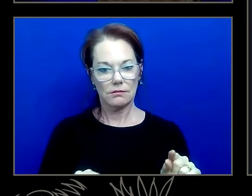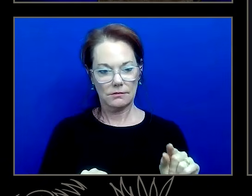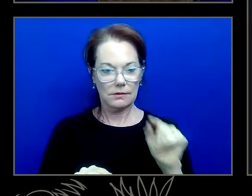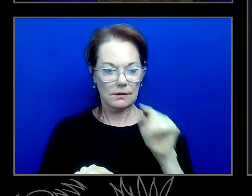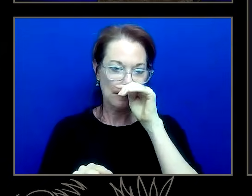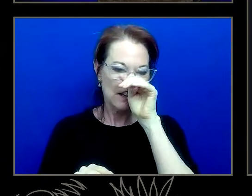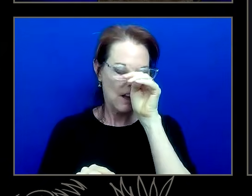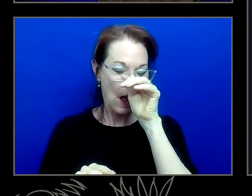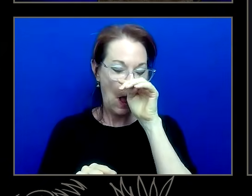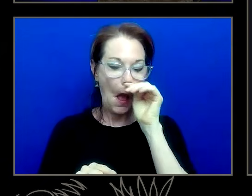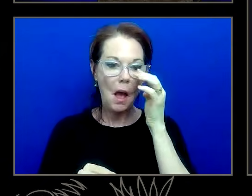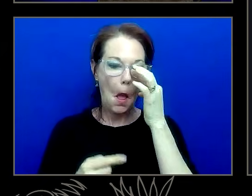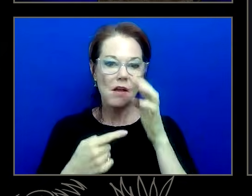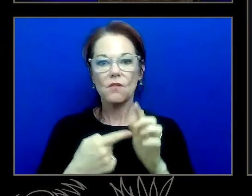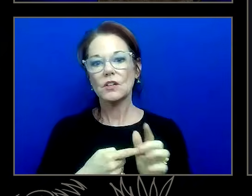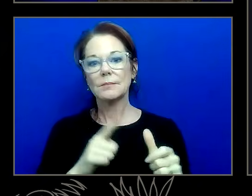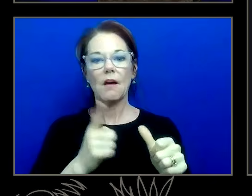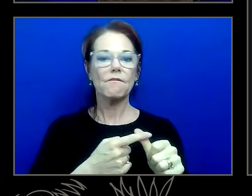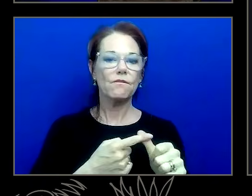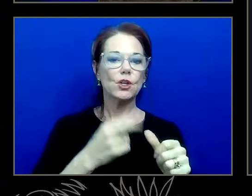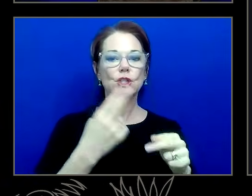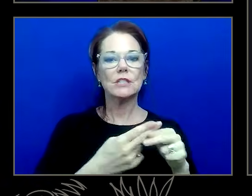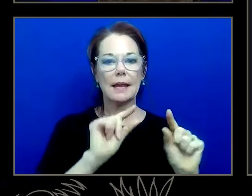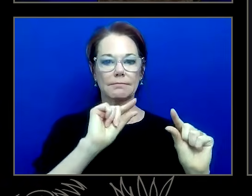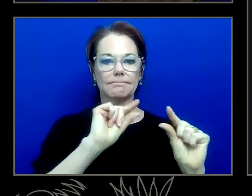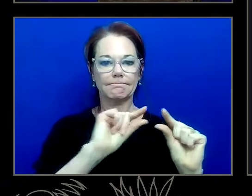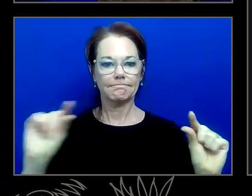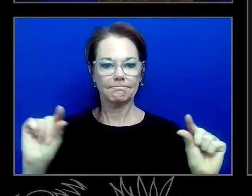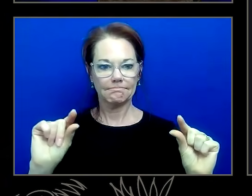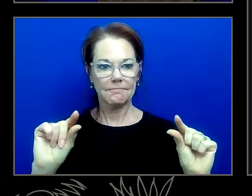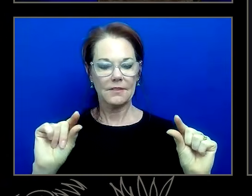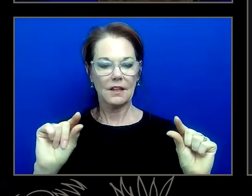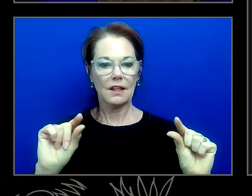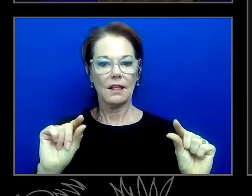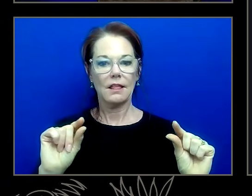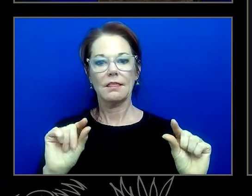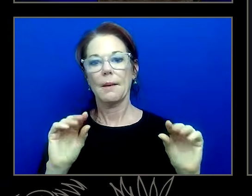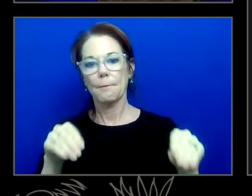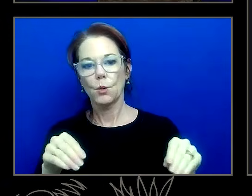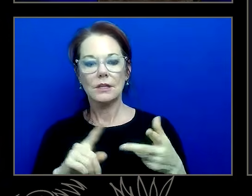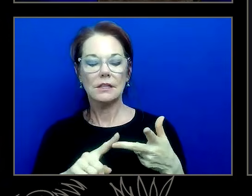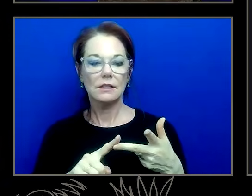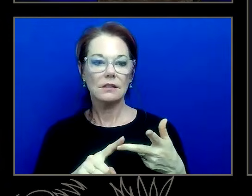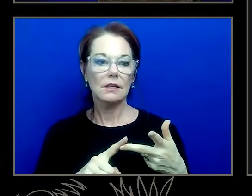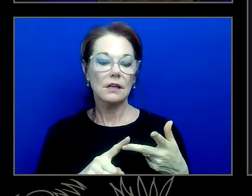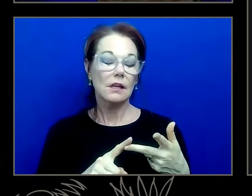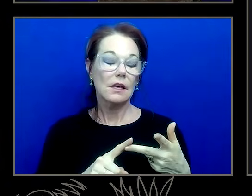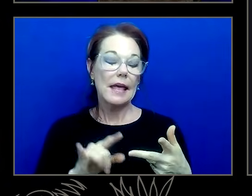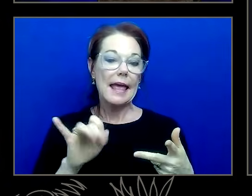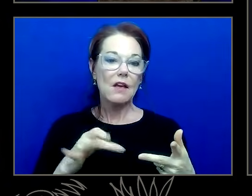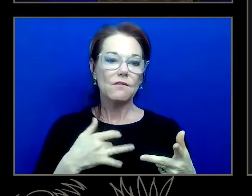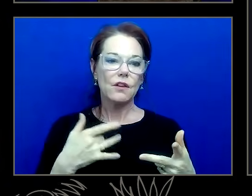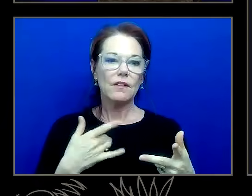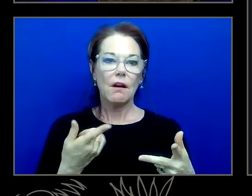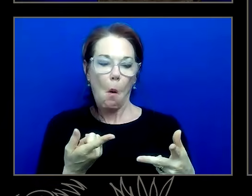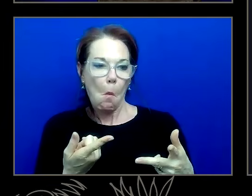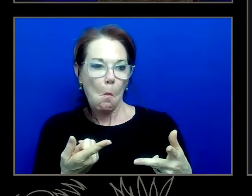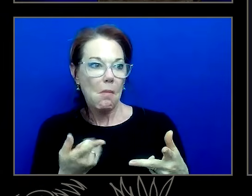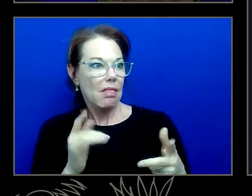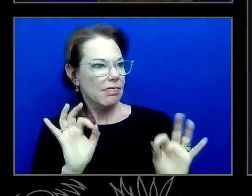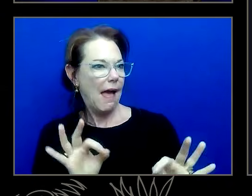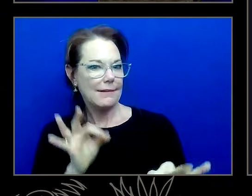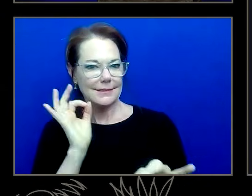example, have a first name, set the first name, and then put that in your inputs. You're like, things can't get simpler than